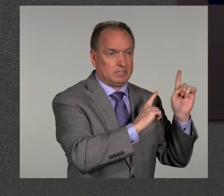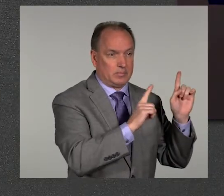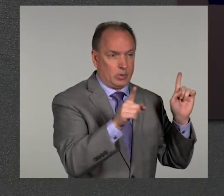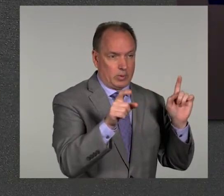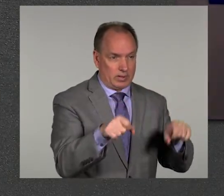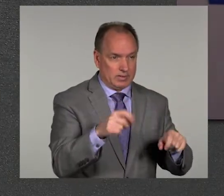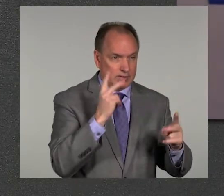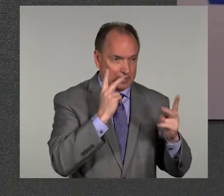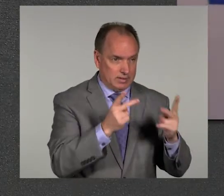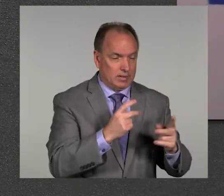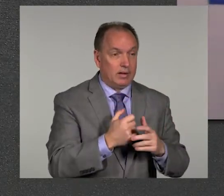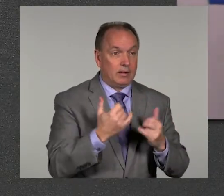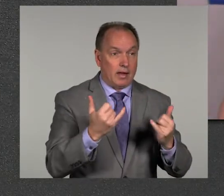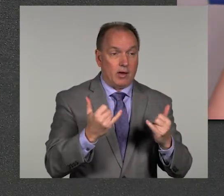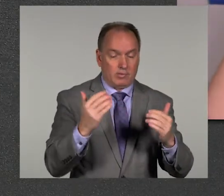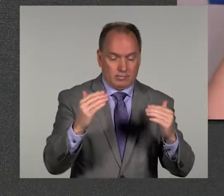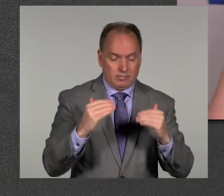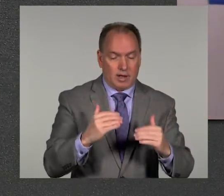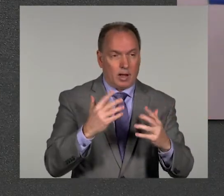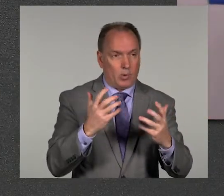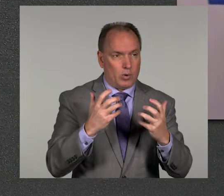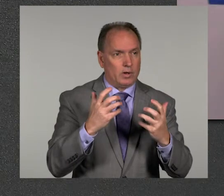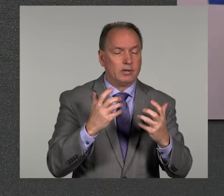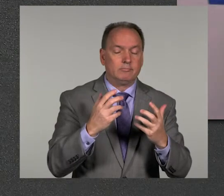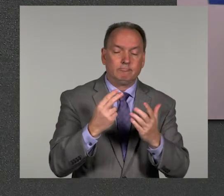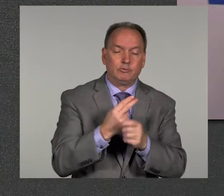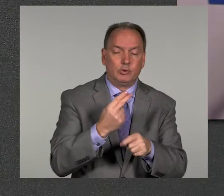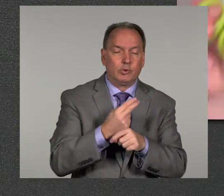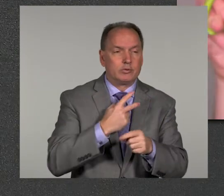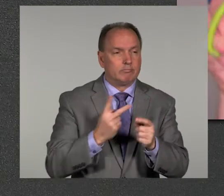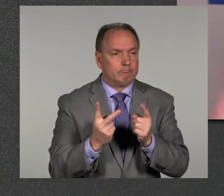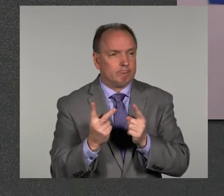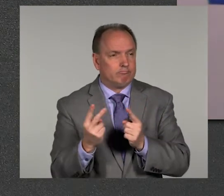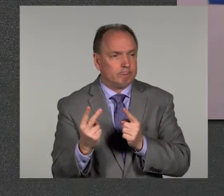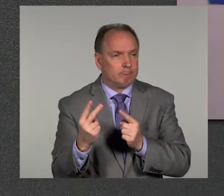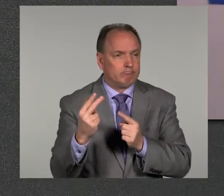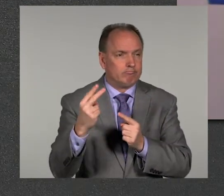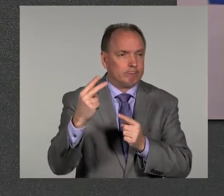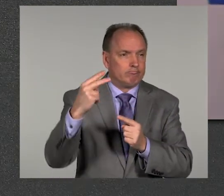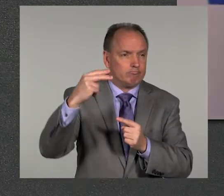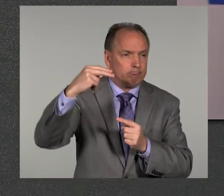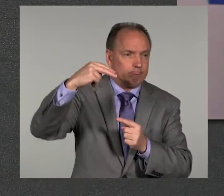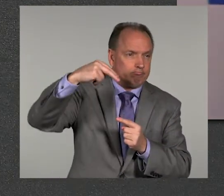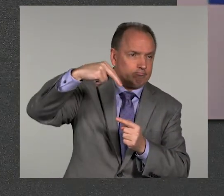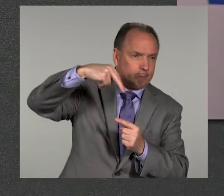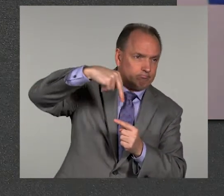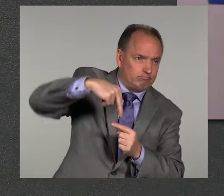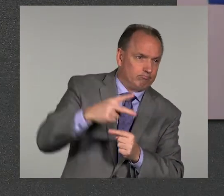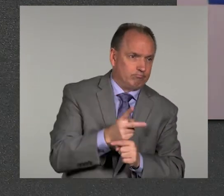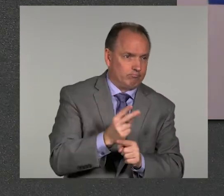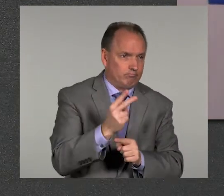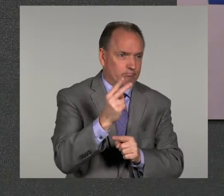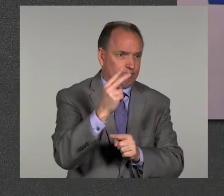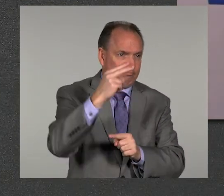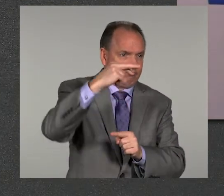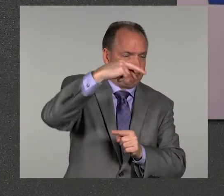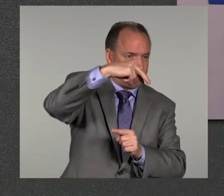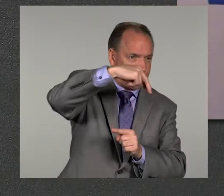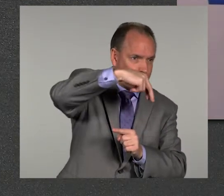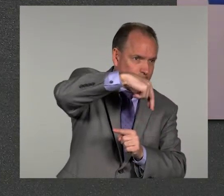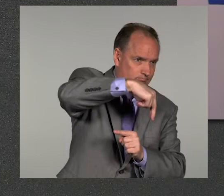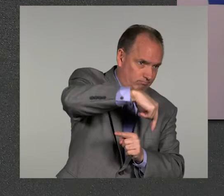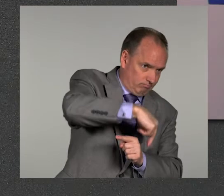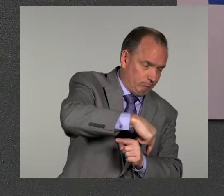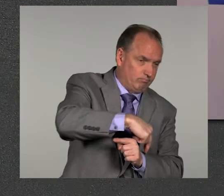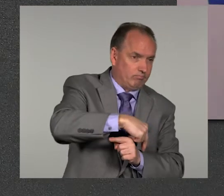So you can see. Now, I'm going to take my scissors and I am gonna cut along where